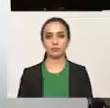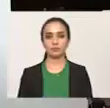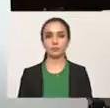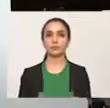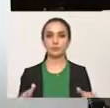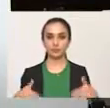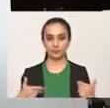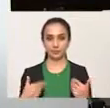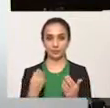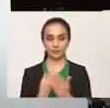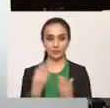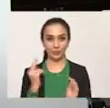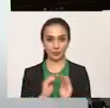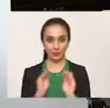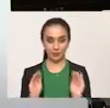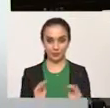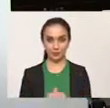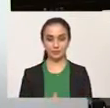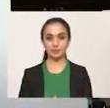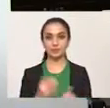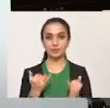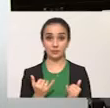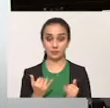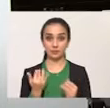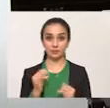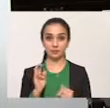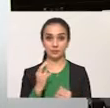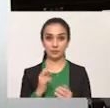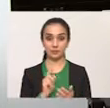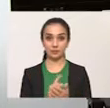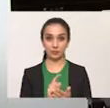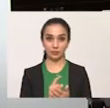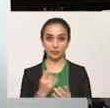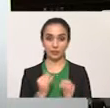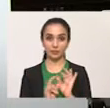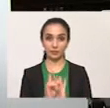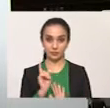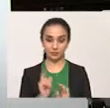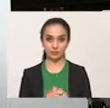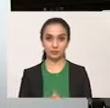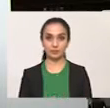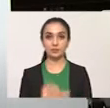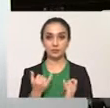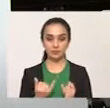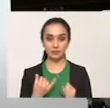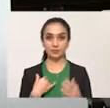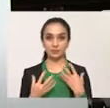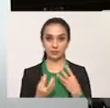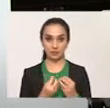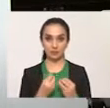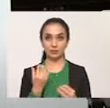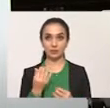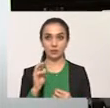Assalomu alaykum, aziz o'quvchilar. Navbatdagi biologiya darsimizni boshlaymiz. Bugun biz sizlar